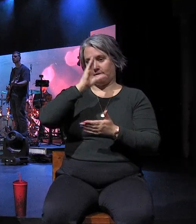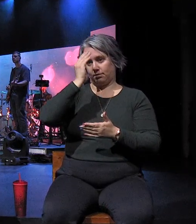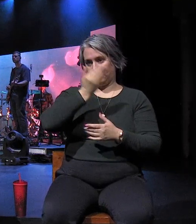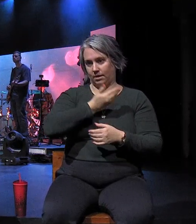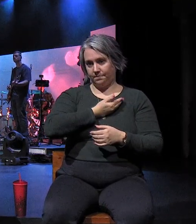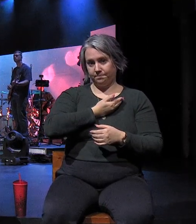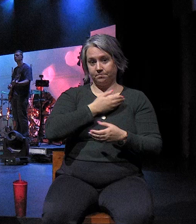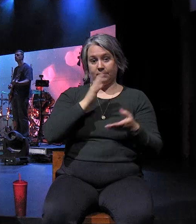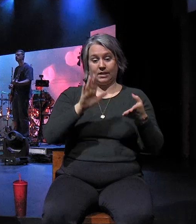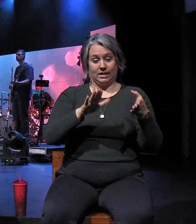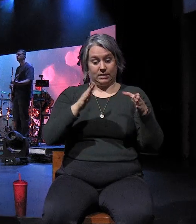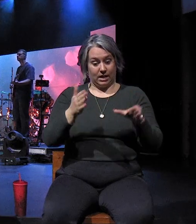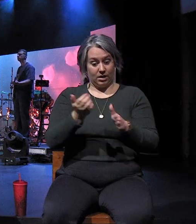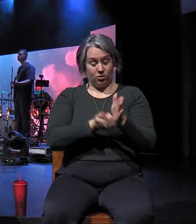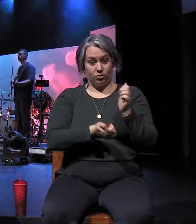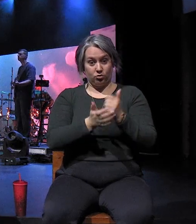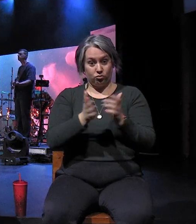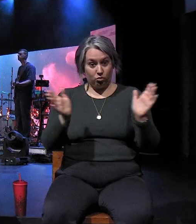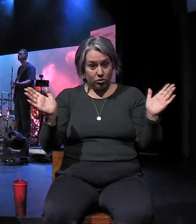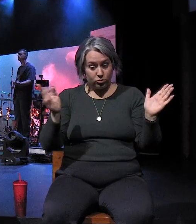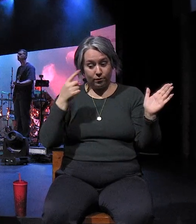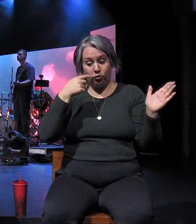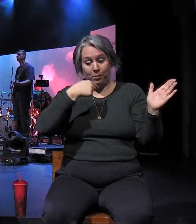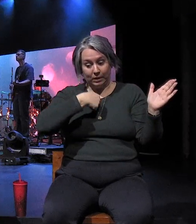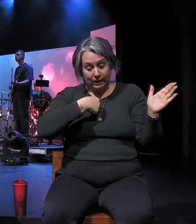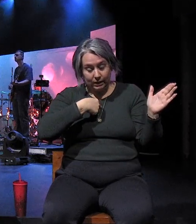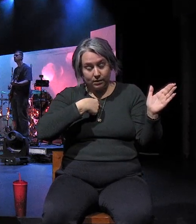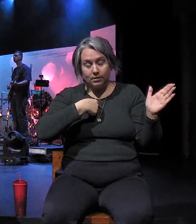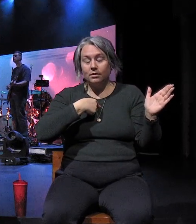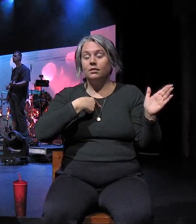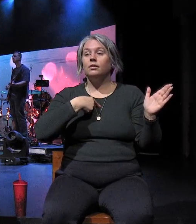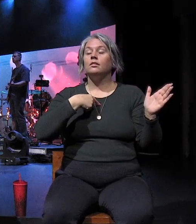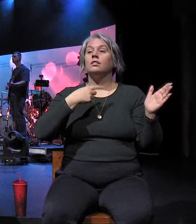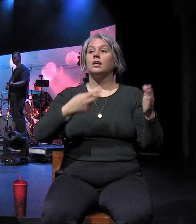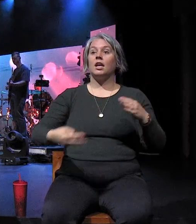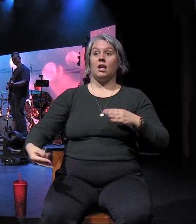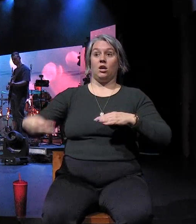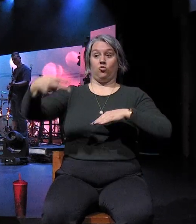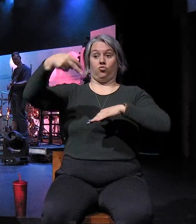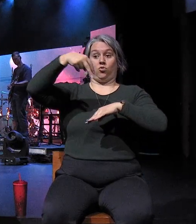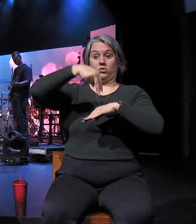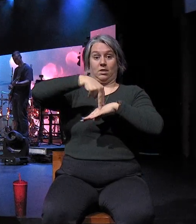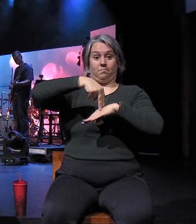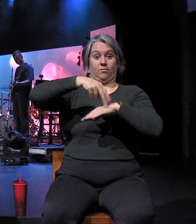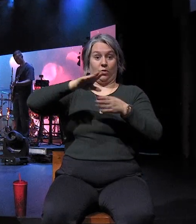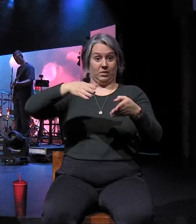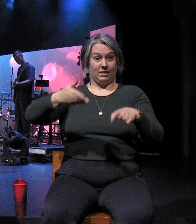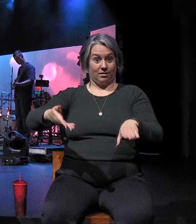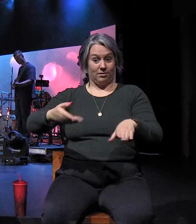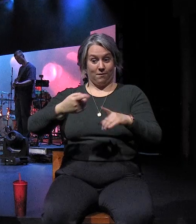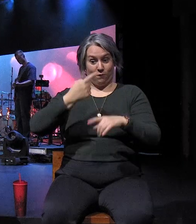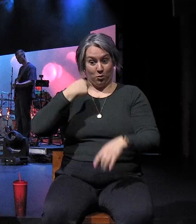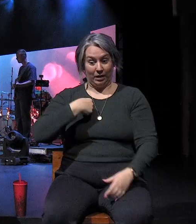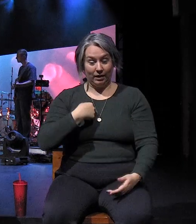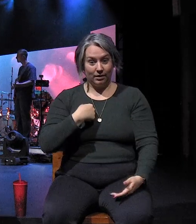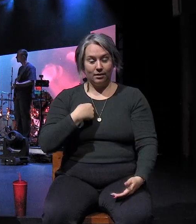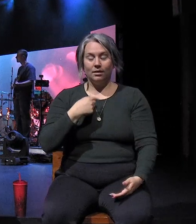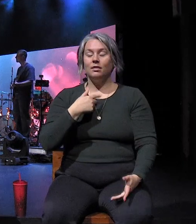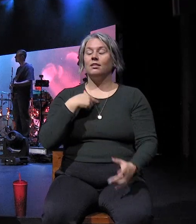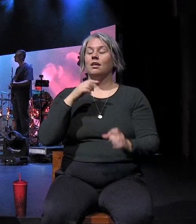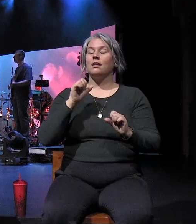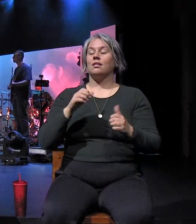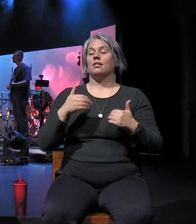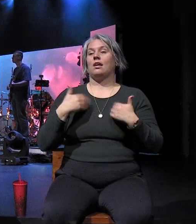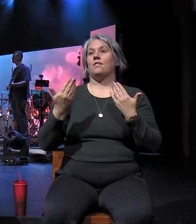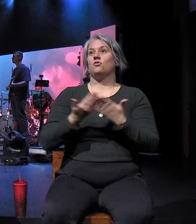believe he died on the cross for me and rose up from the dead for me so that I could have new